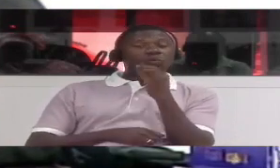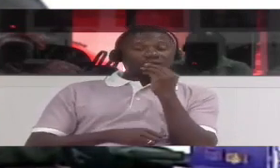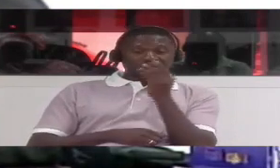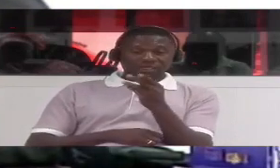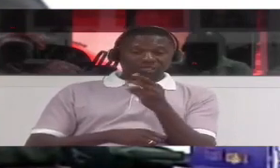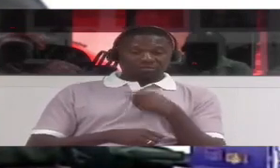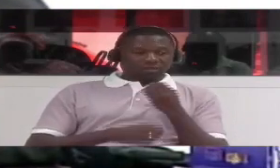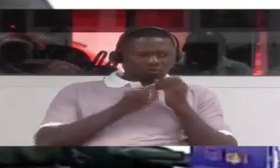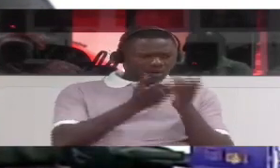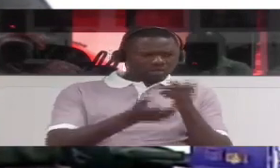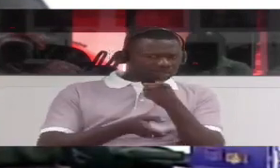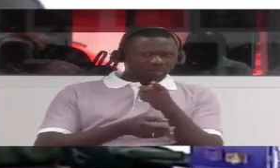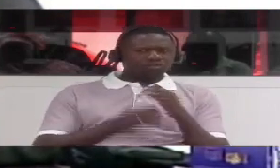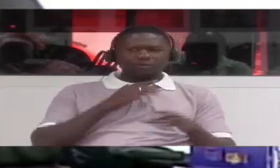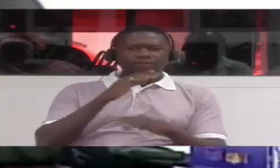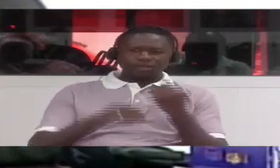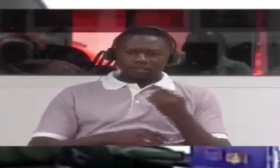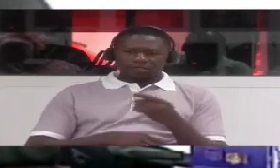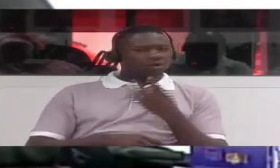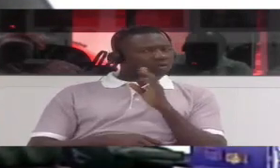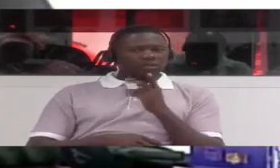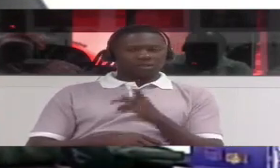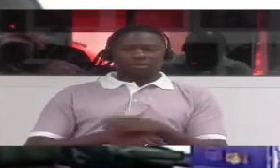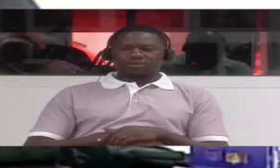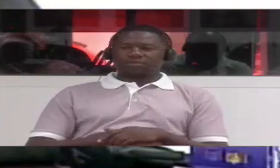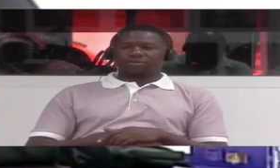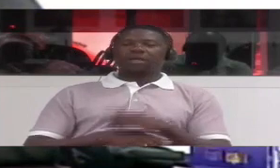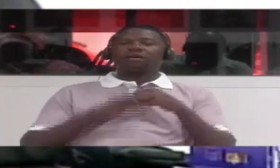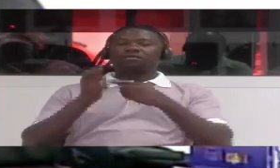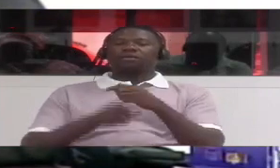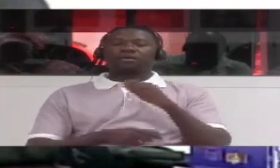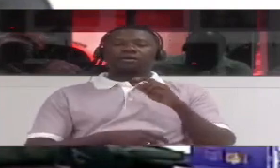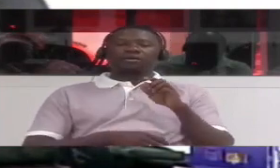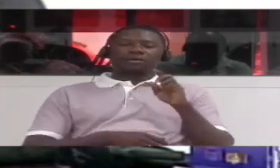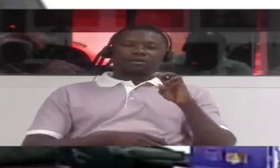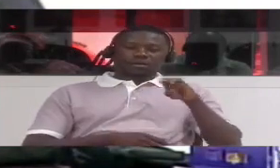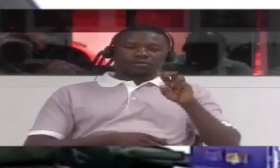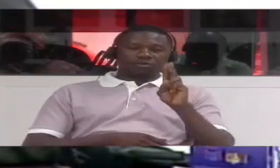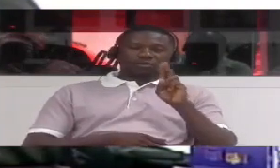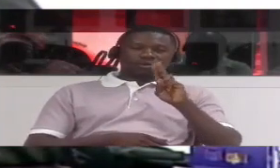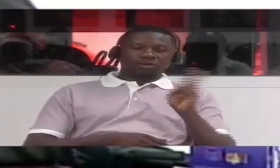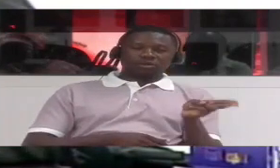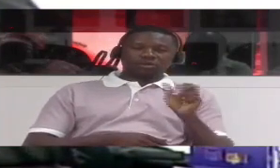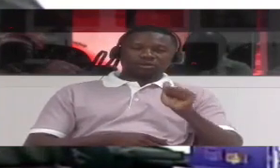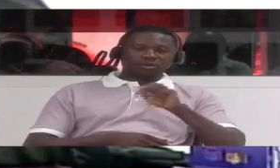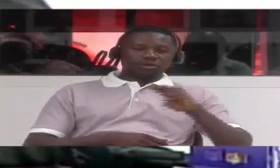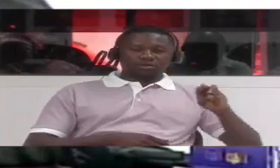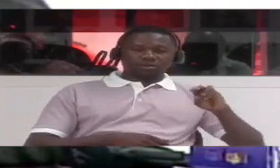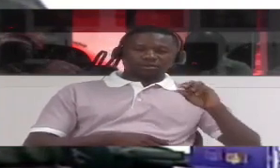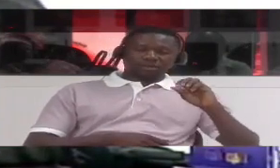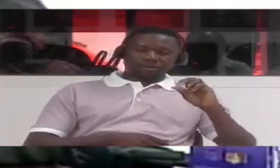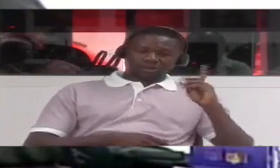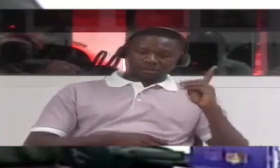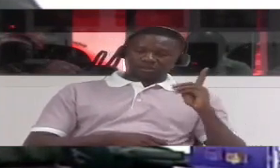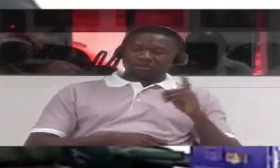anything." And Mohammed Haider said, "I should cooperate with them, otherwise these people will come back," meaning the torturers. I